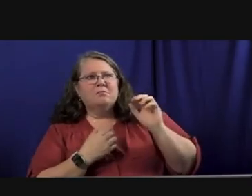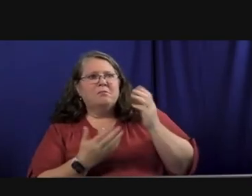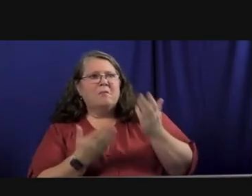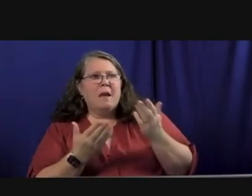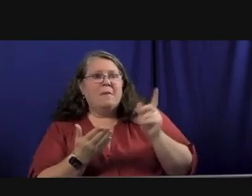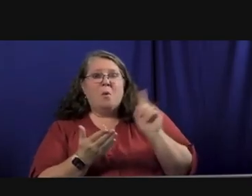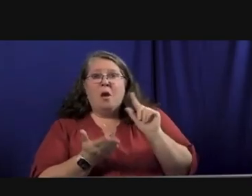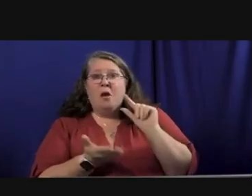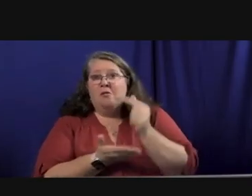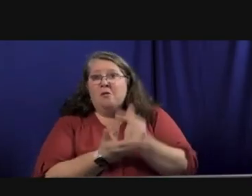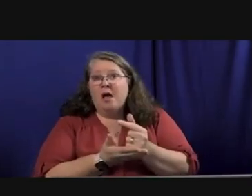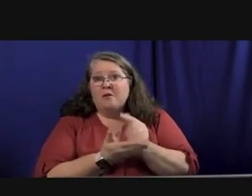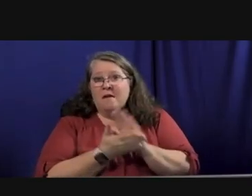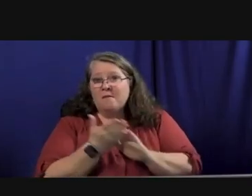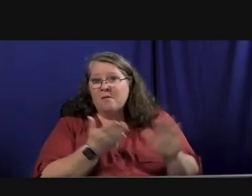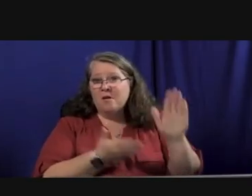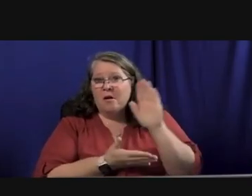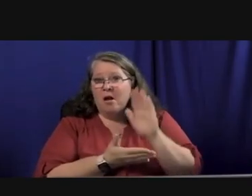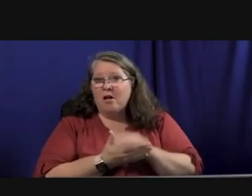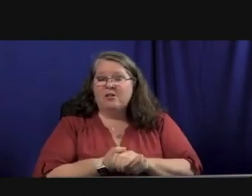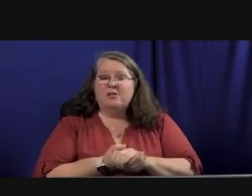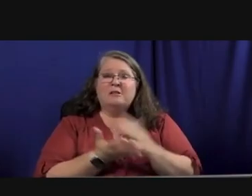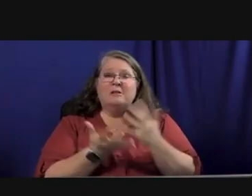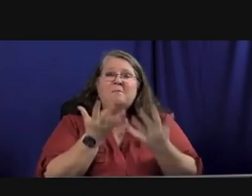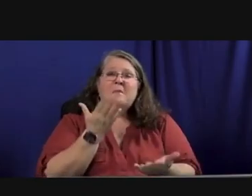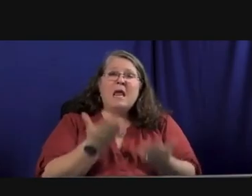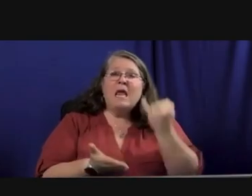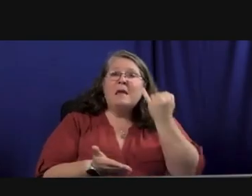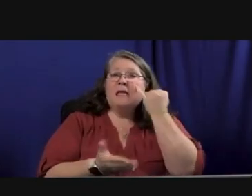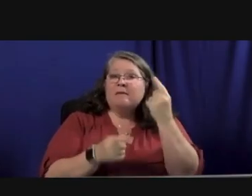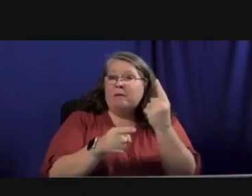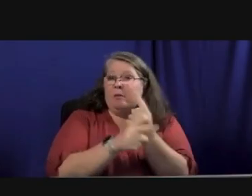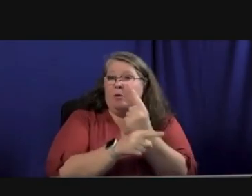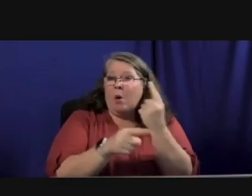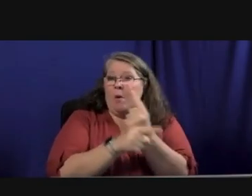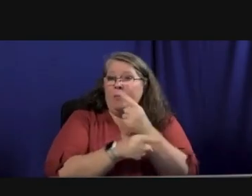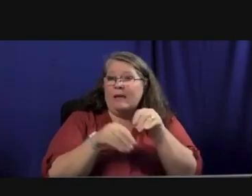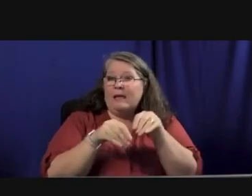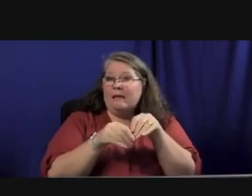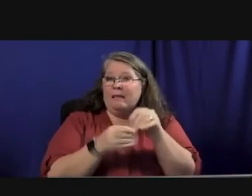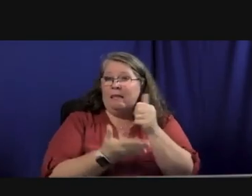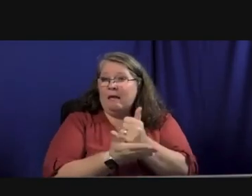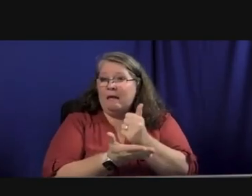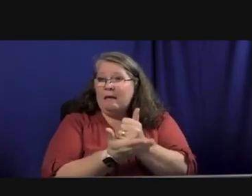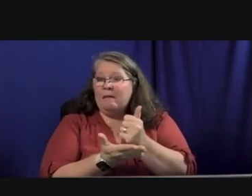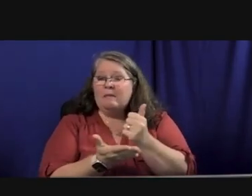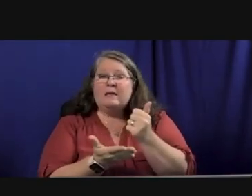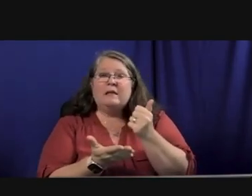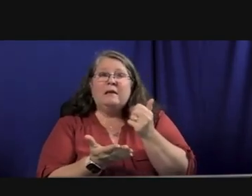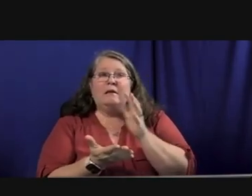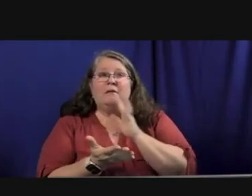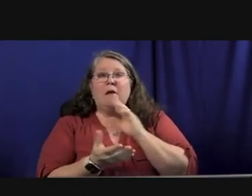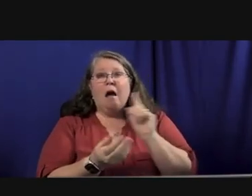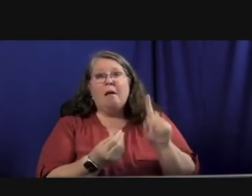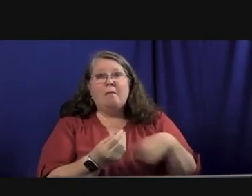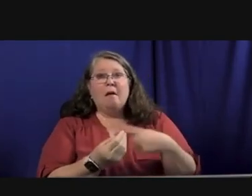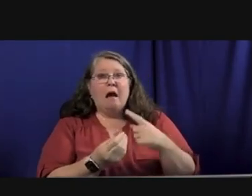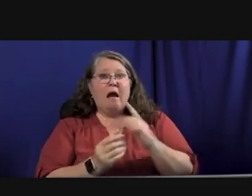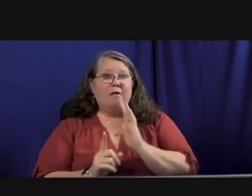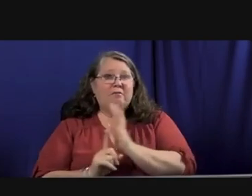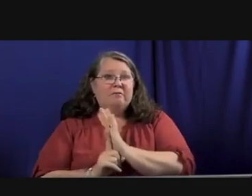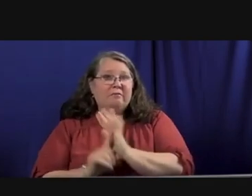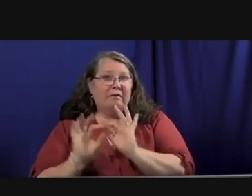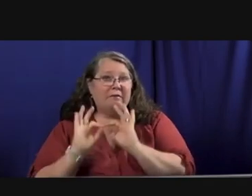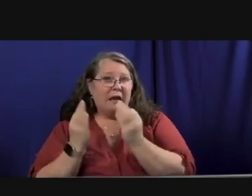on their personal experience, maybe where they graduated from college, and if it's an appropriate setting, they